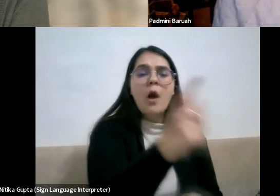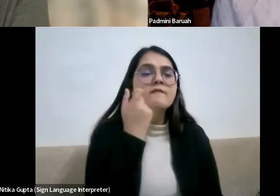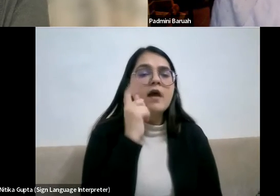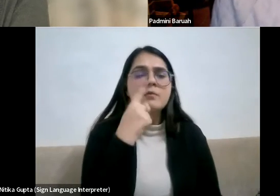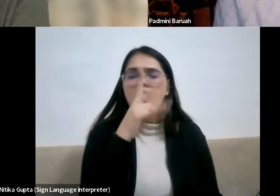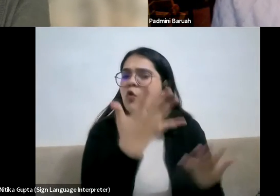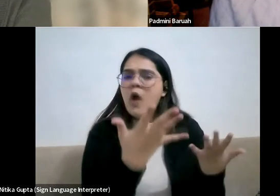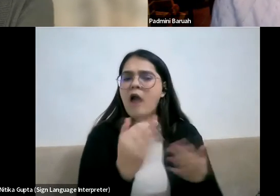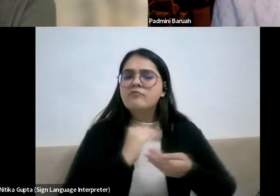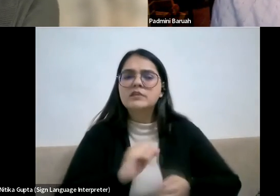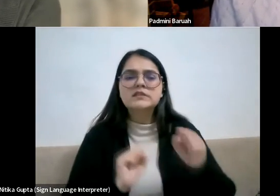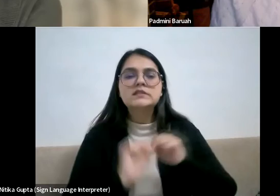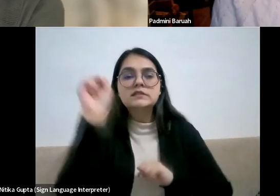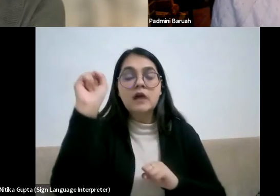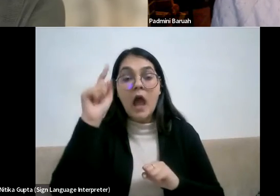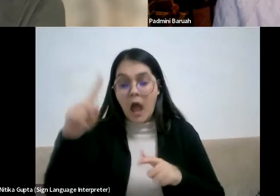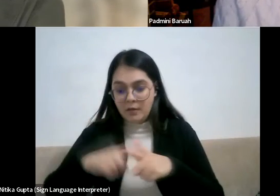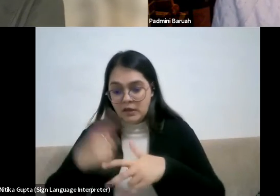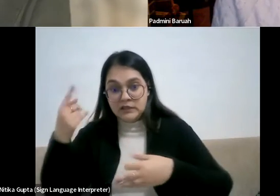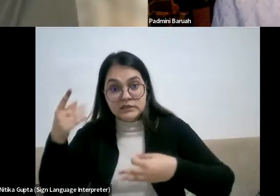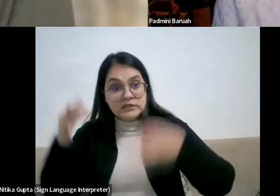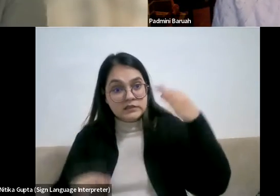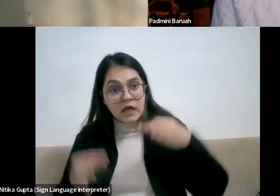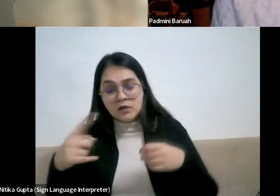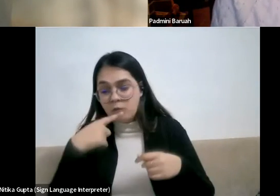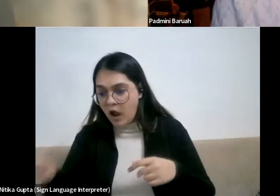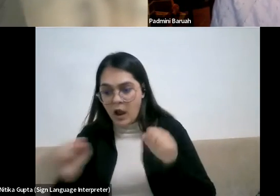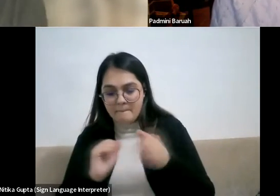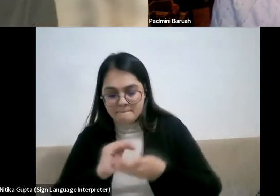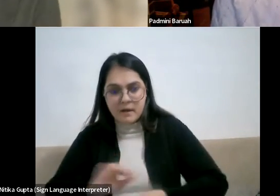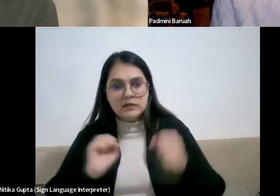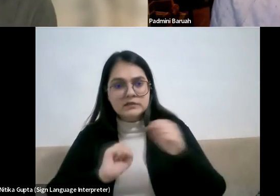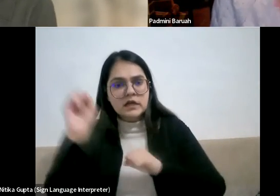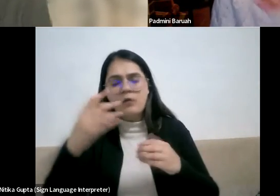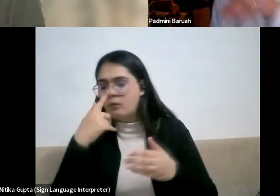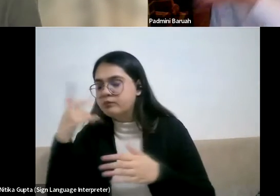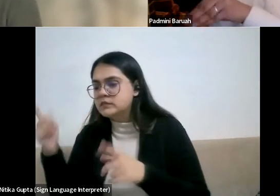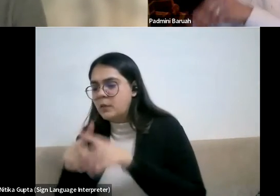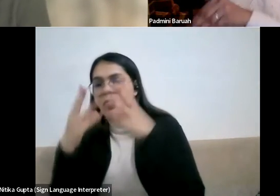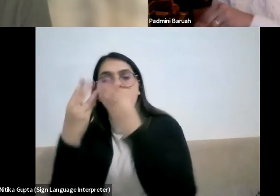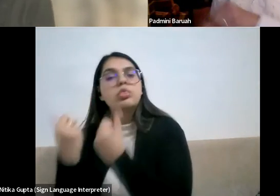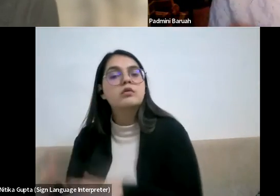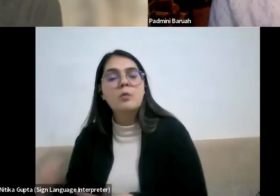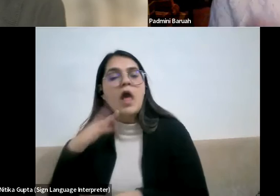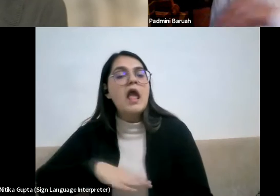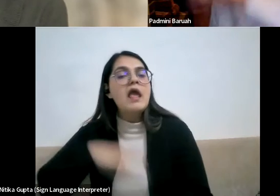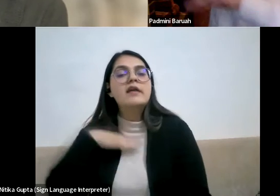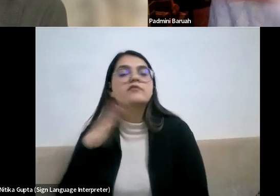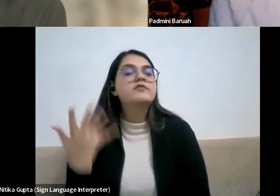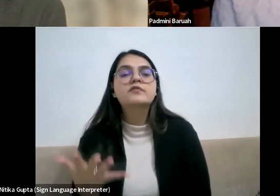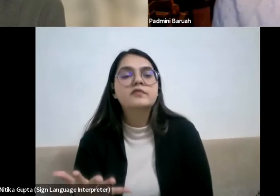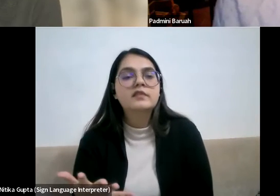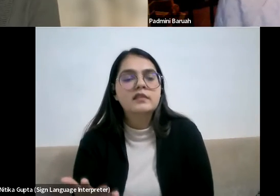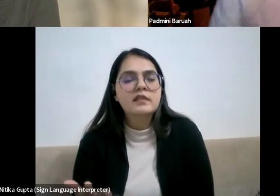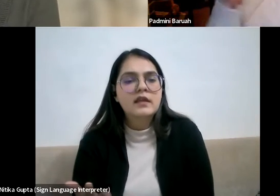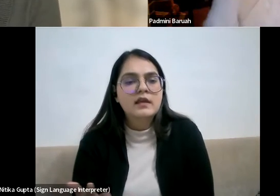judge discounted the birth certificate and called it not enough evidence to kind of counterbalance the other kind of